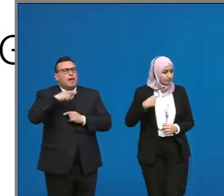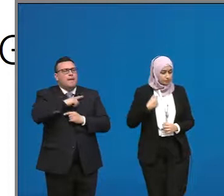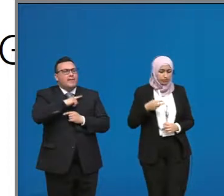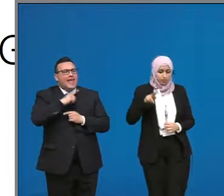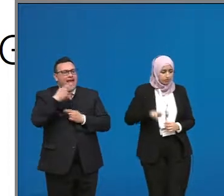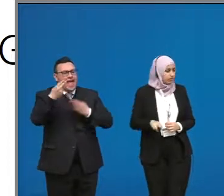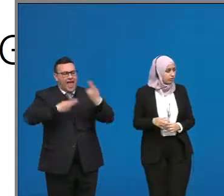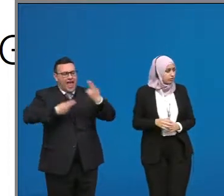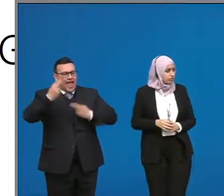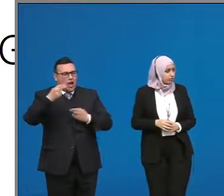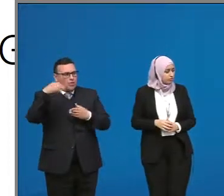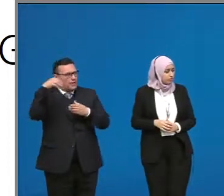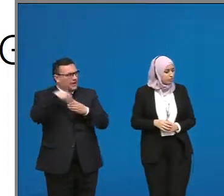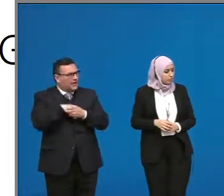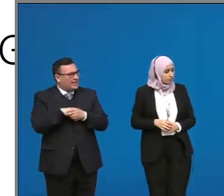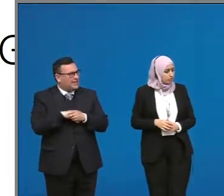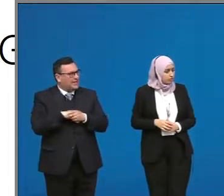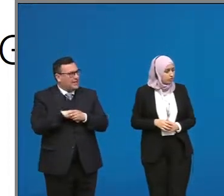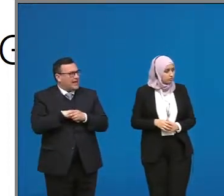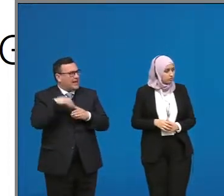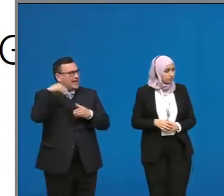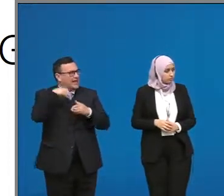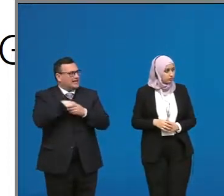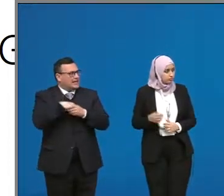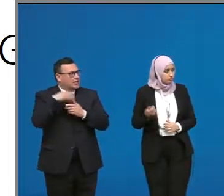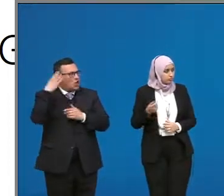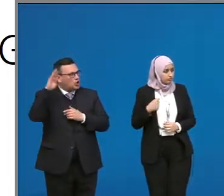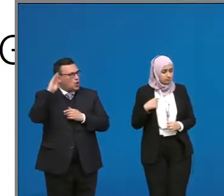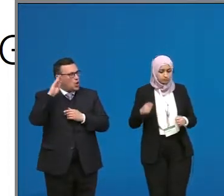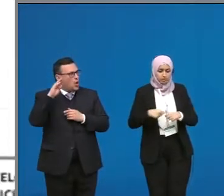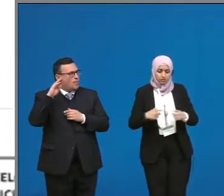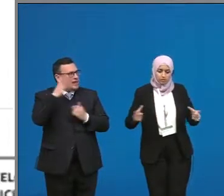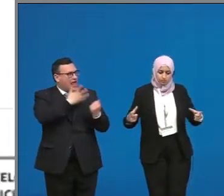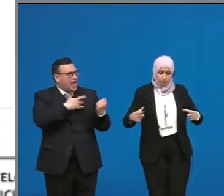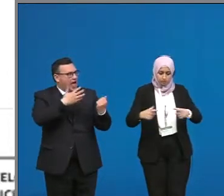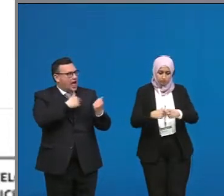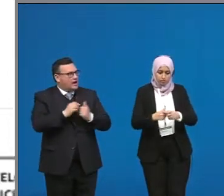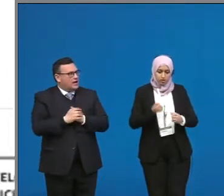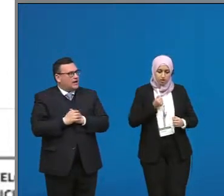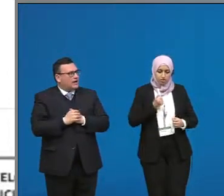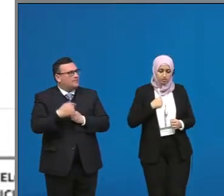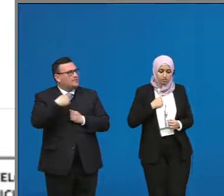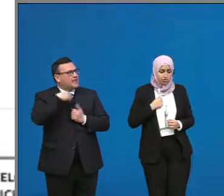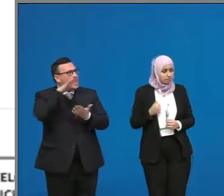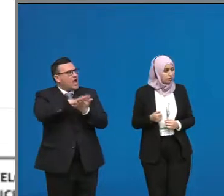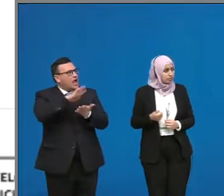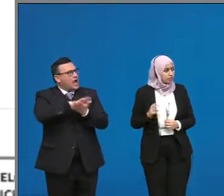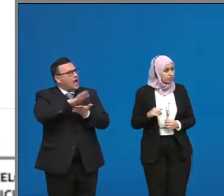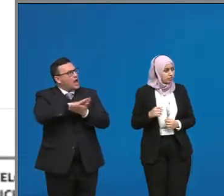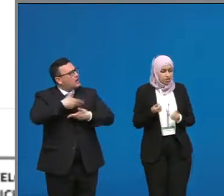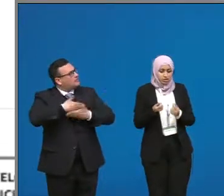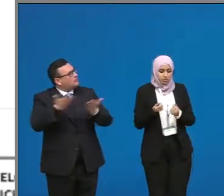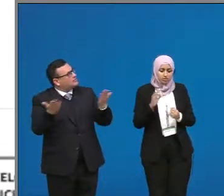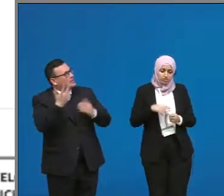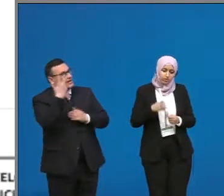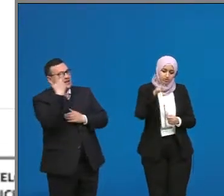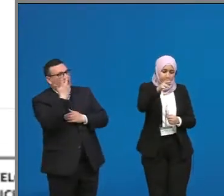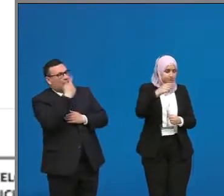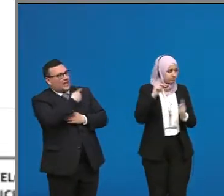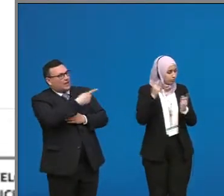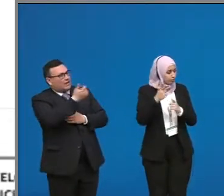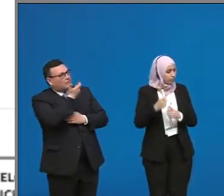interest grouping in Dublin, Ireland. I published several books in